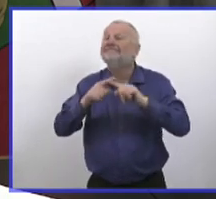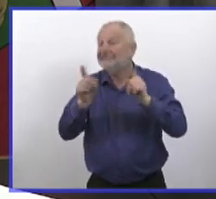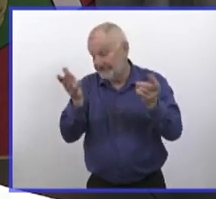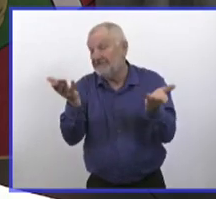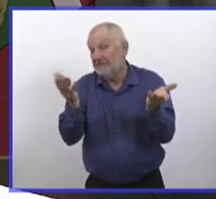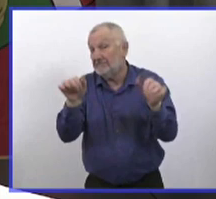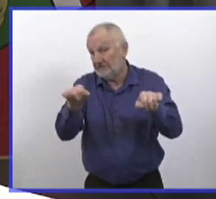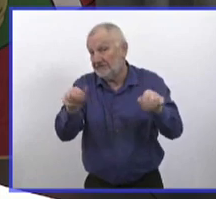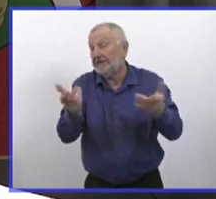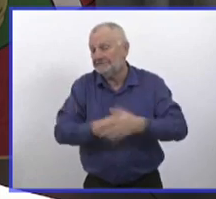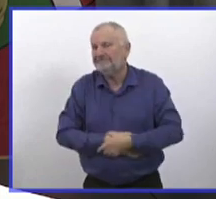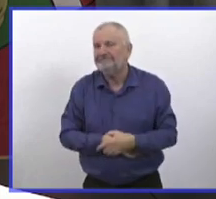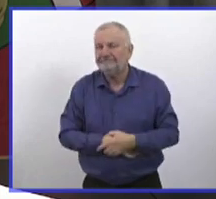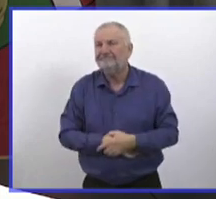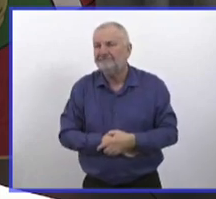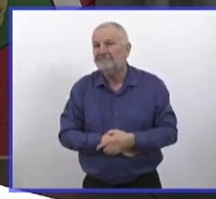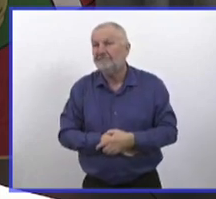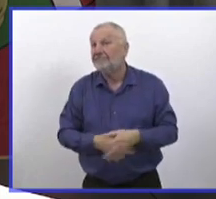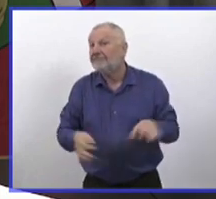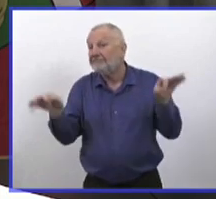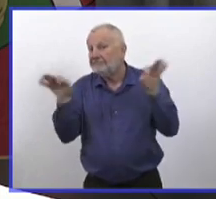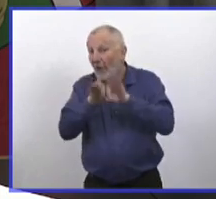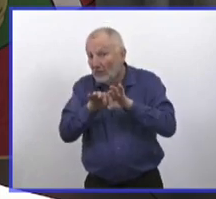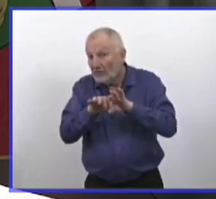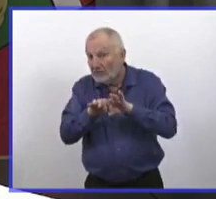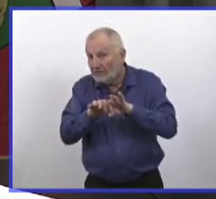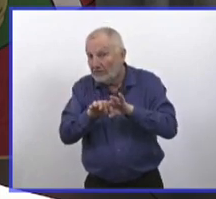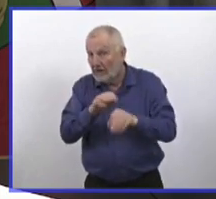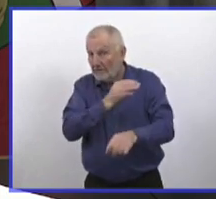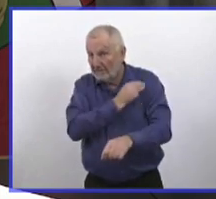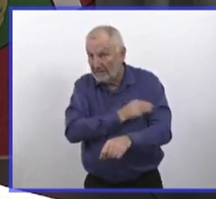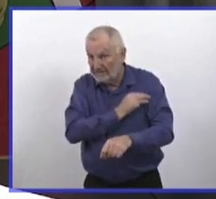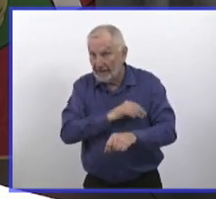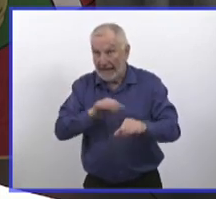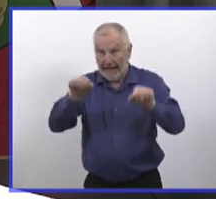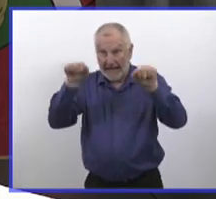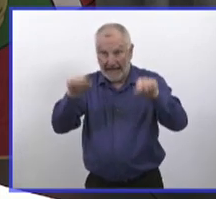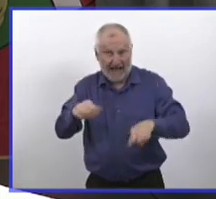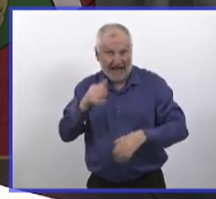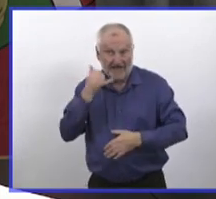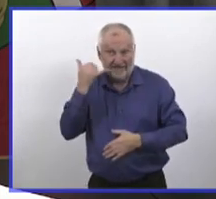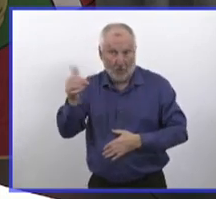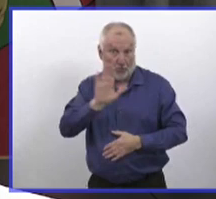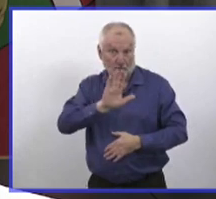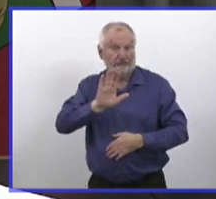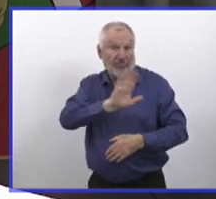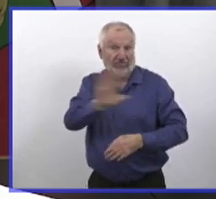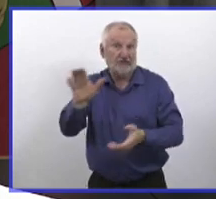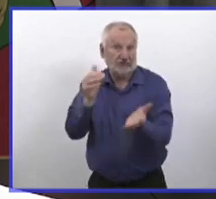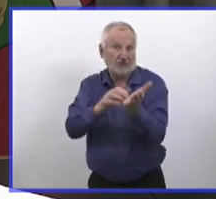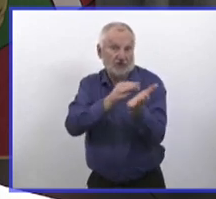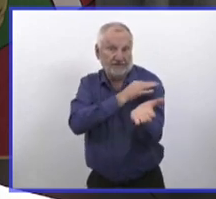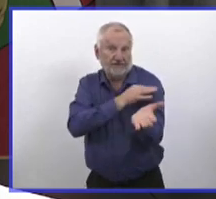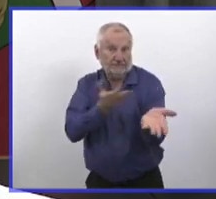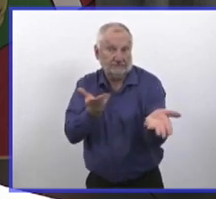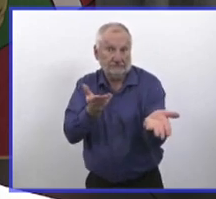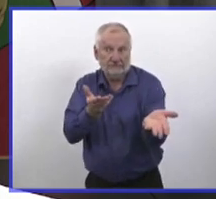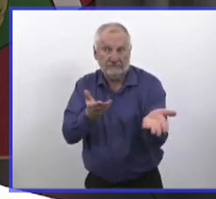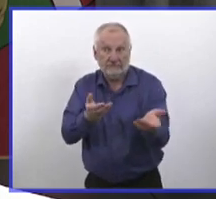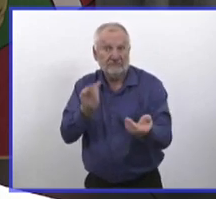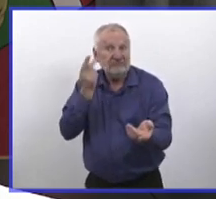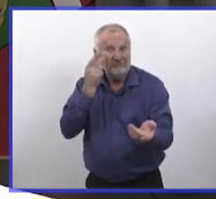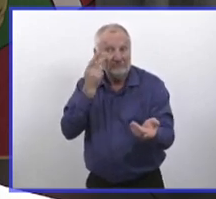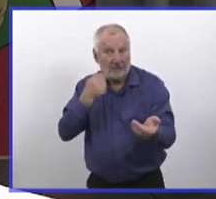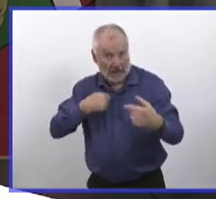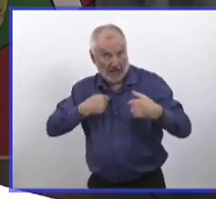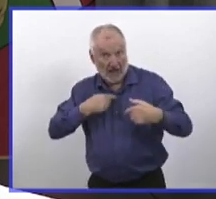meet with their trusted healthcare provider, have that conversation, and to have an individual assessment just really